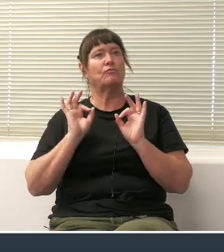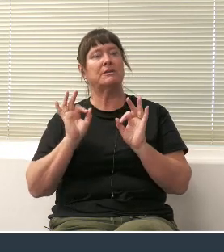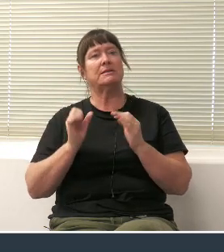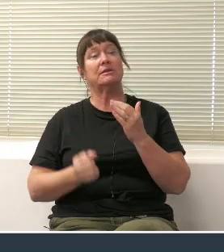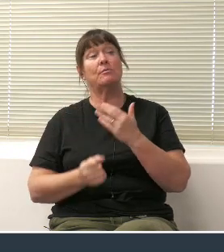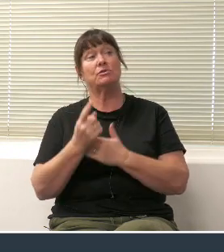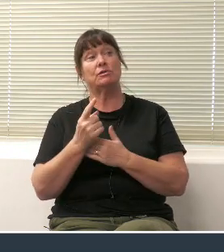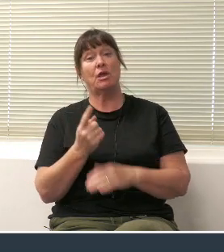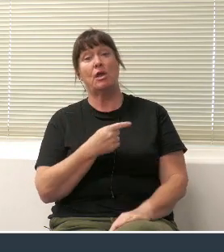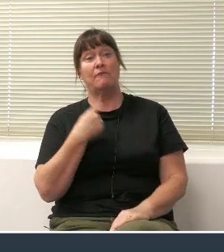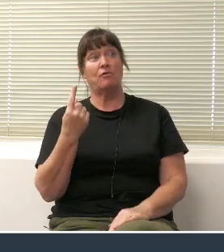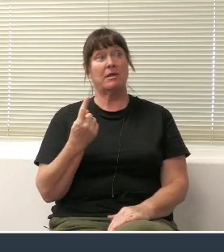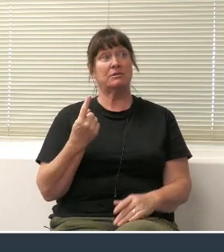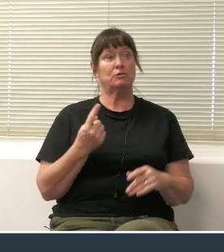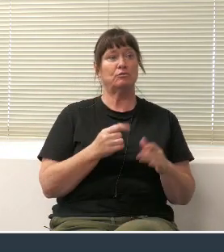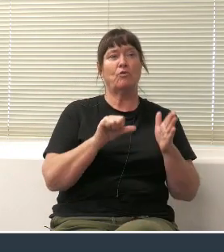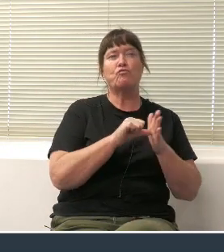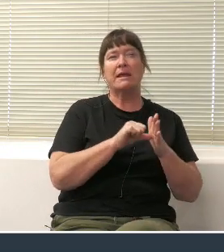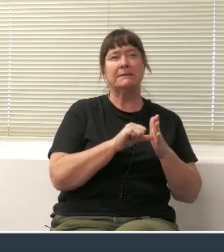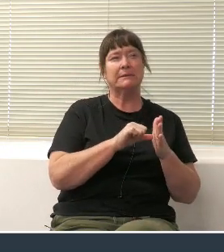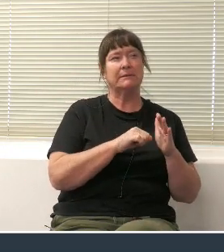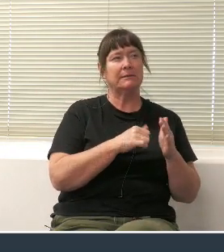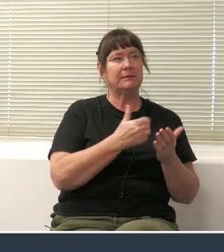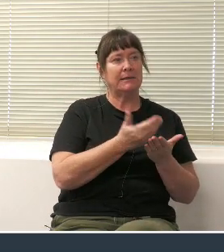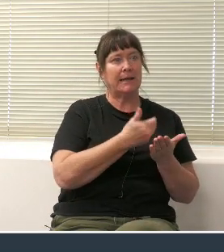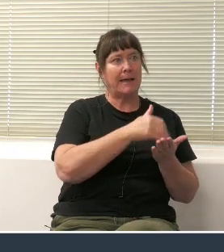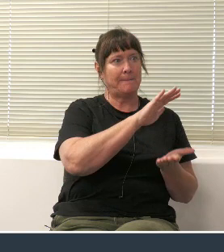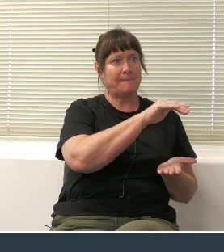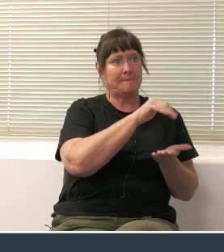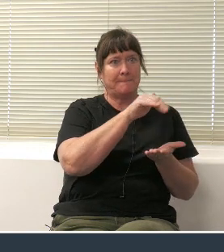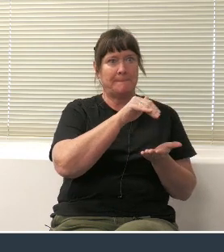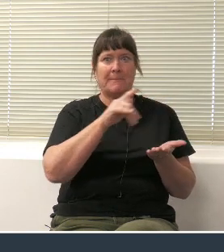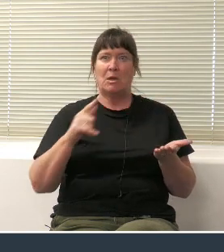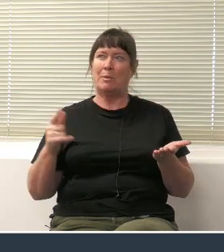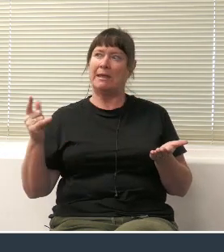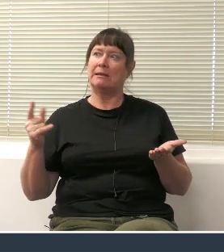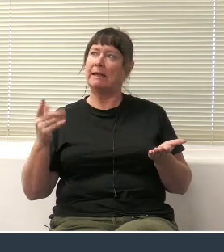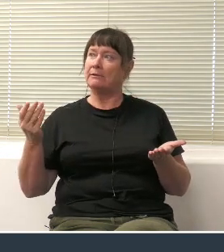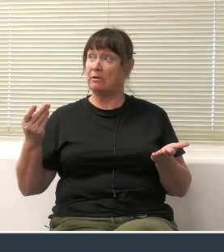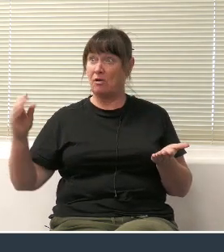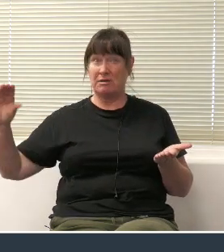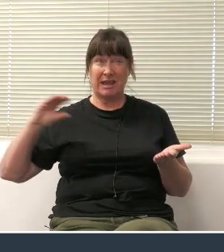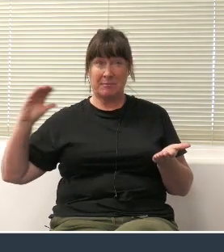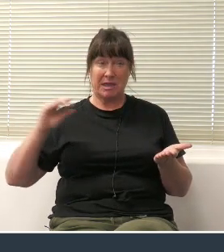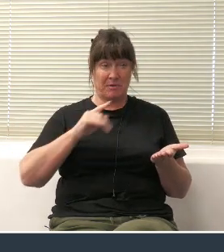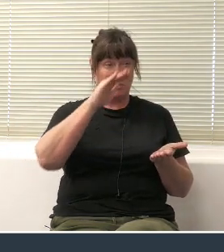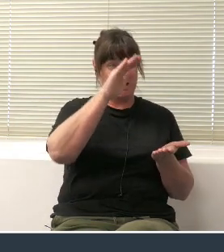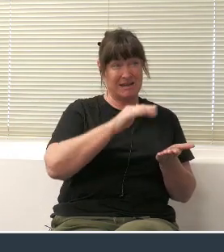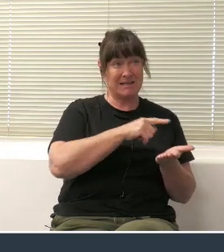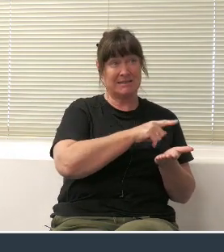for us to offset rate costs into the future. Councillor